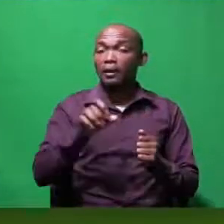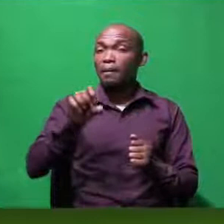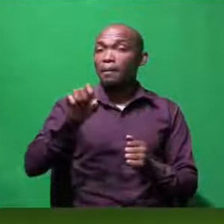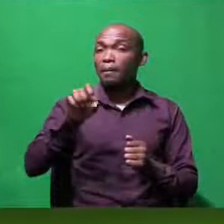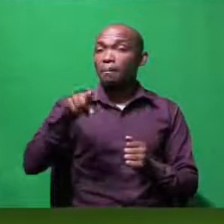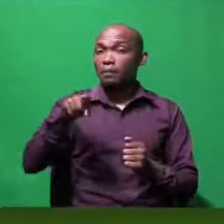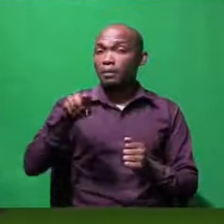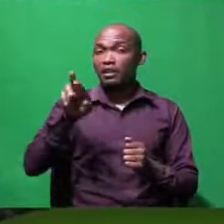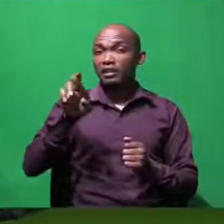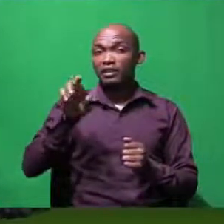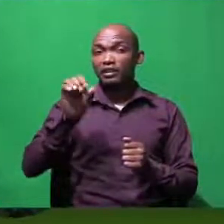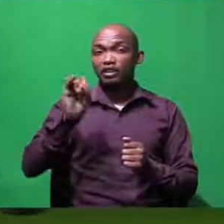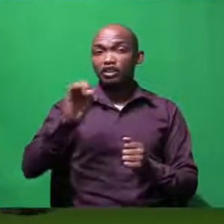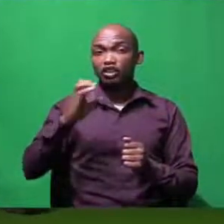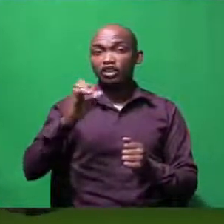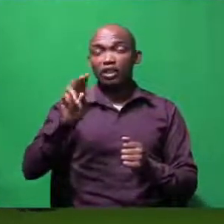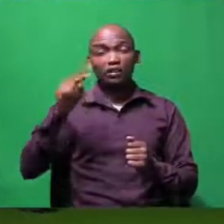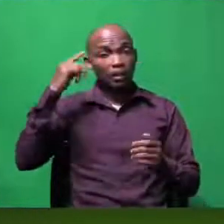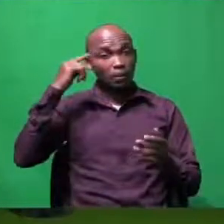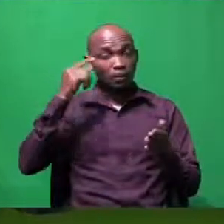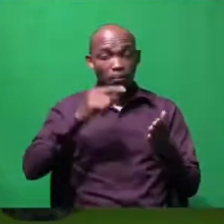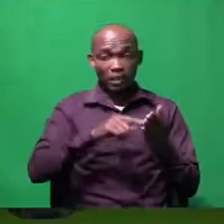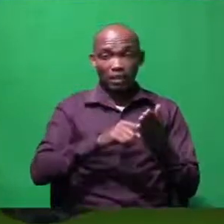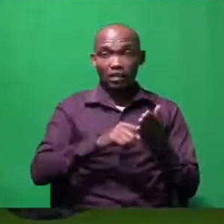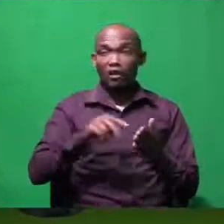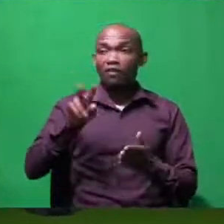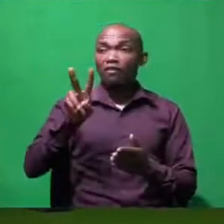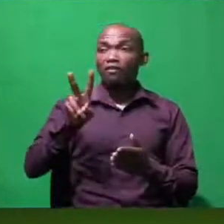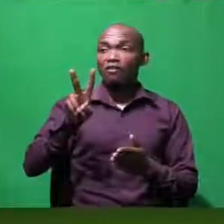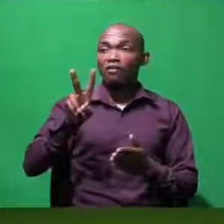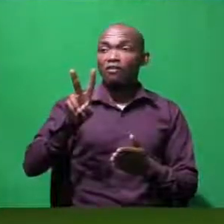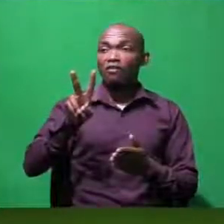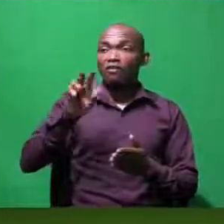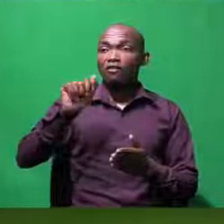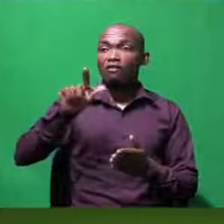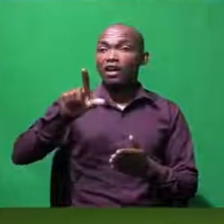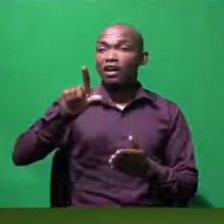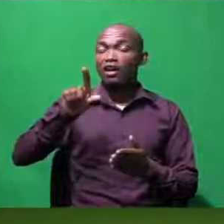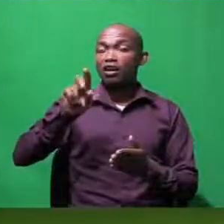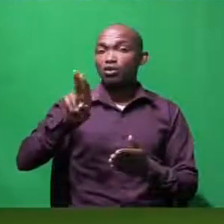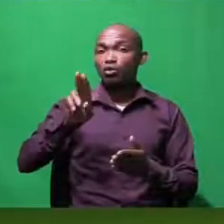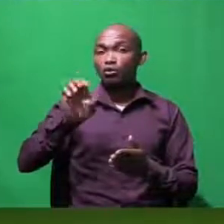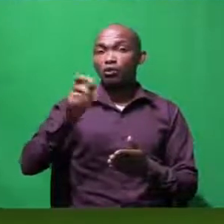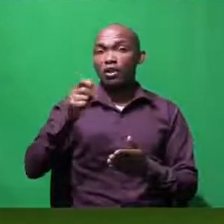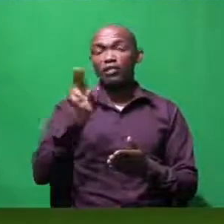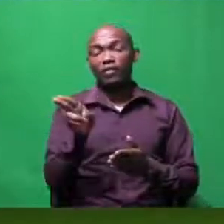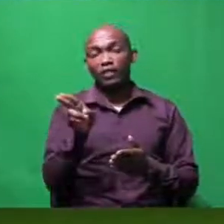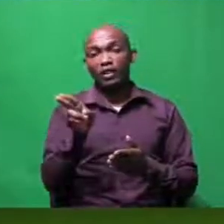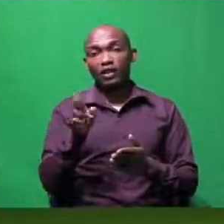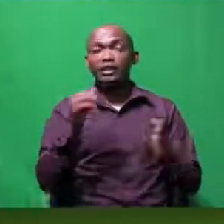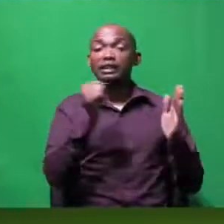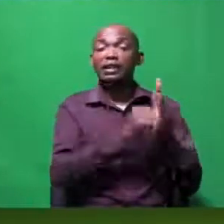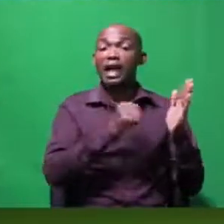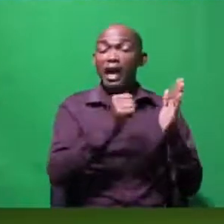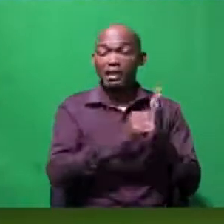means you say is valuable. It is hard.